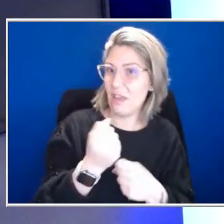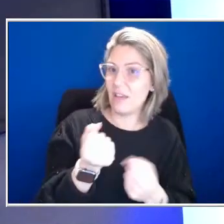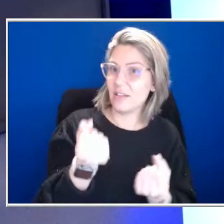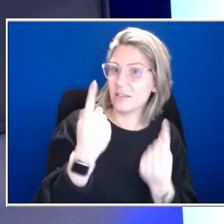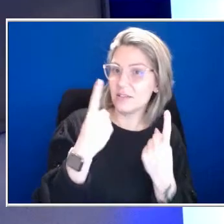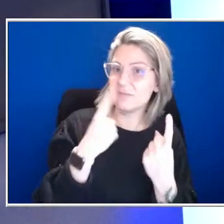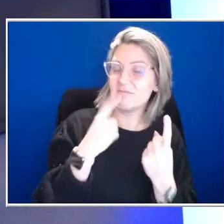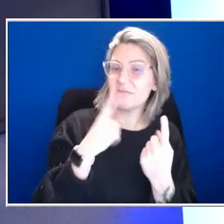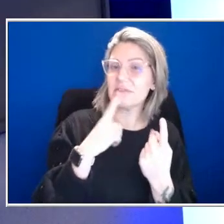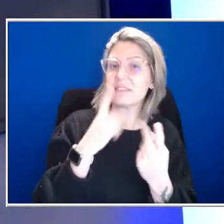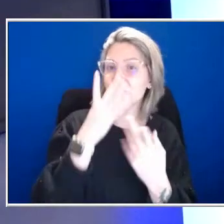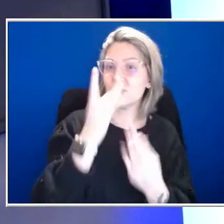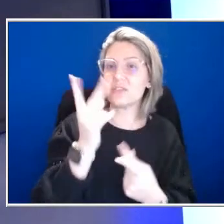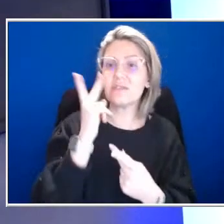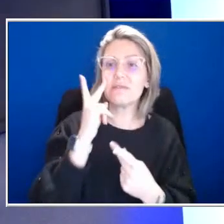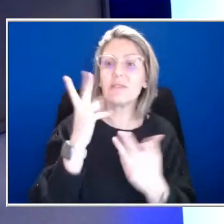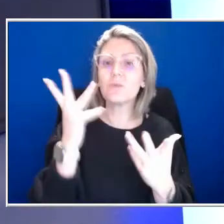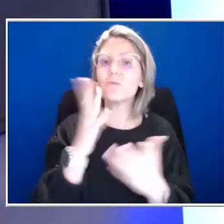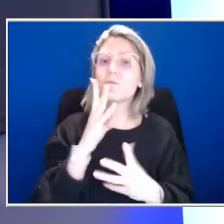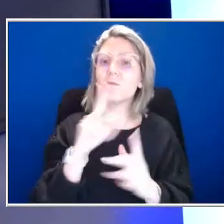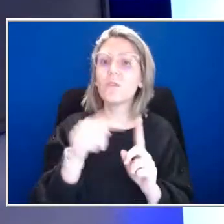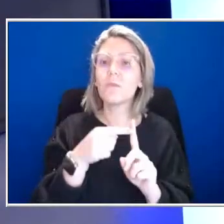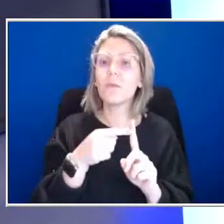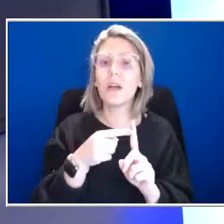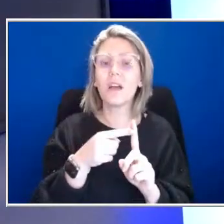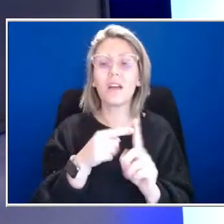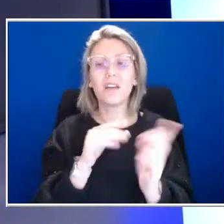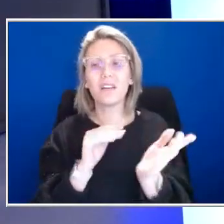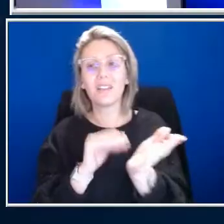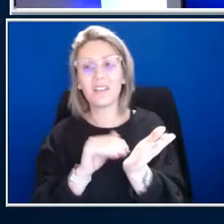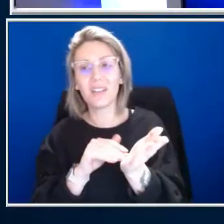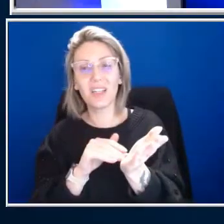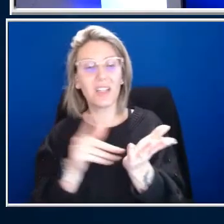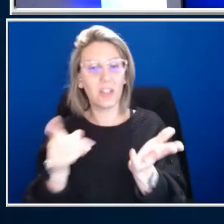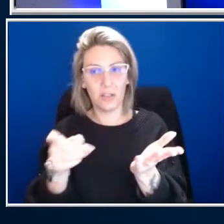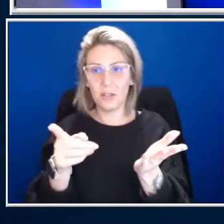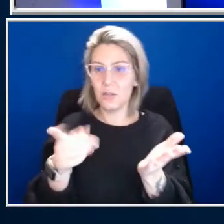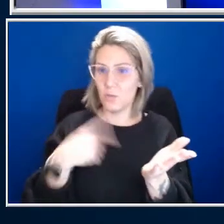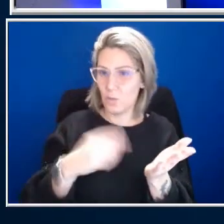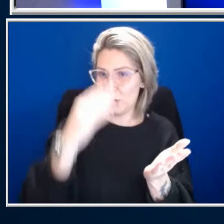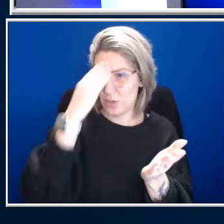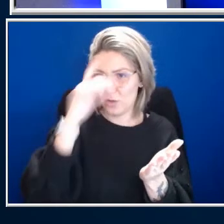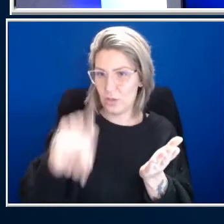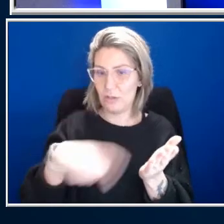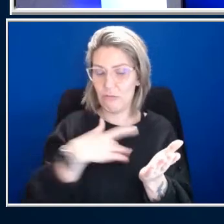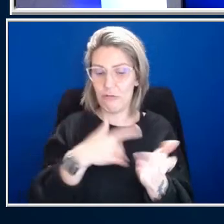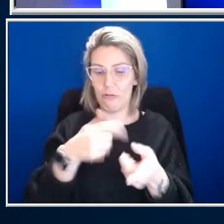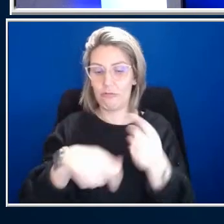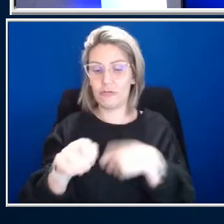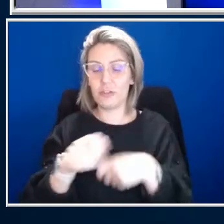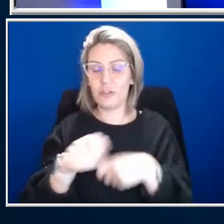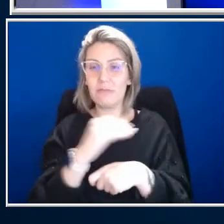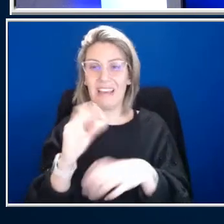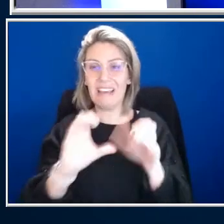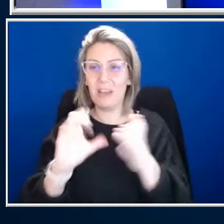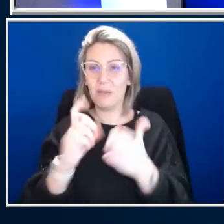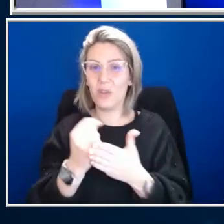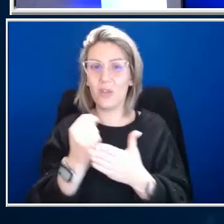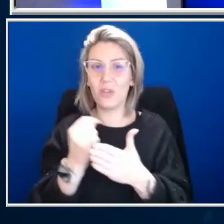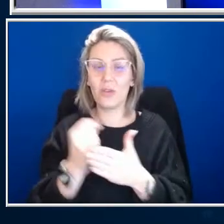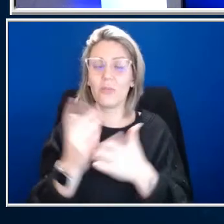you're talking about and to see what Gene was feeling. Dr. Shaw, Gene needed a heart transplant, we know. He was also getting chemo at that time. So what needed to